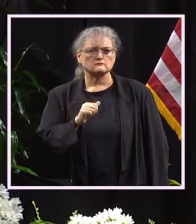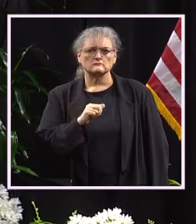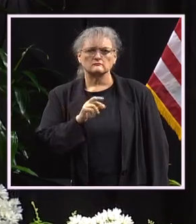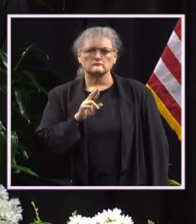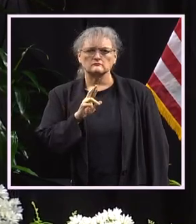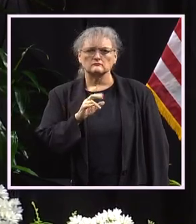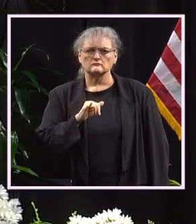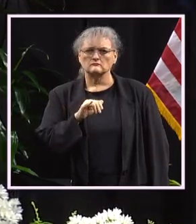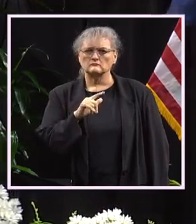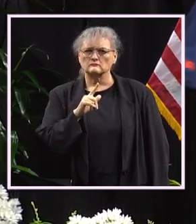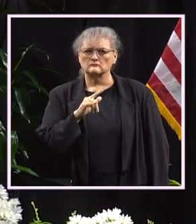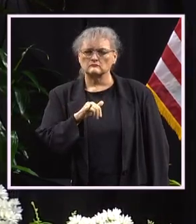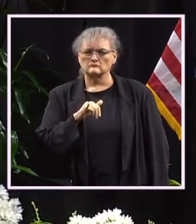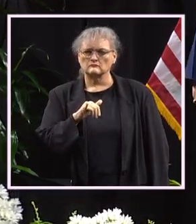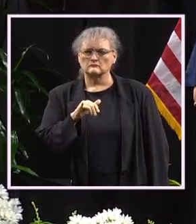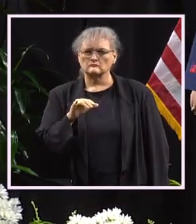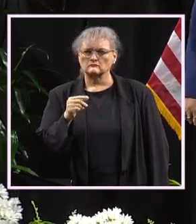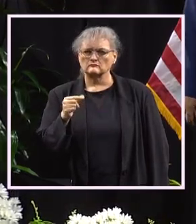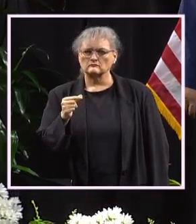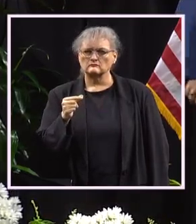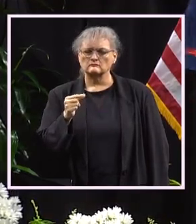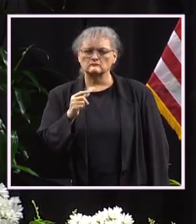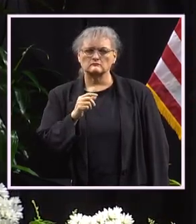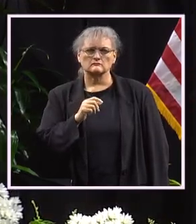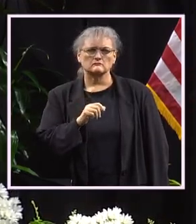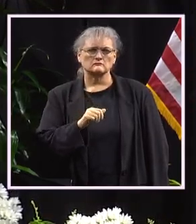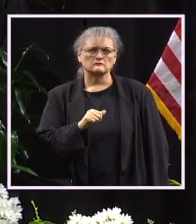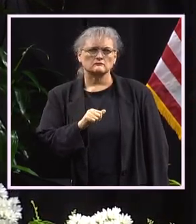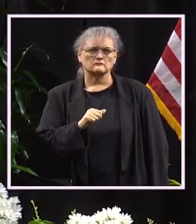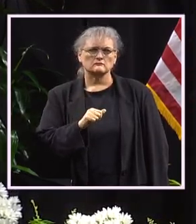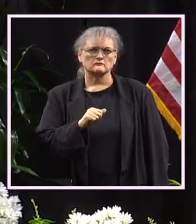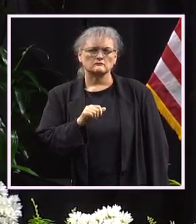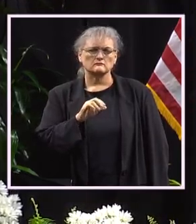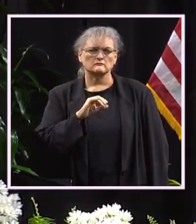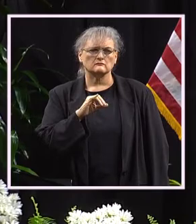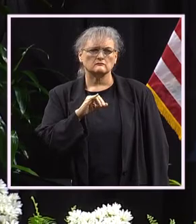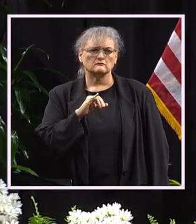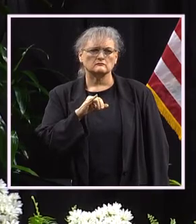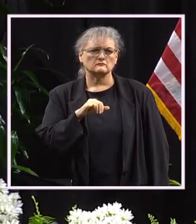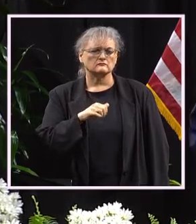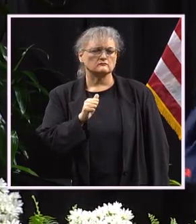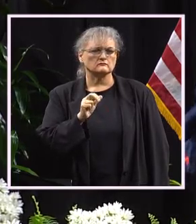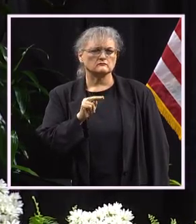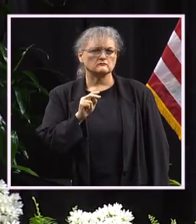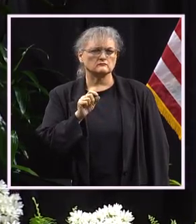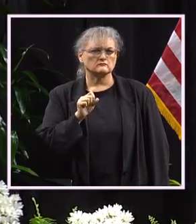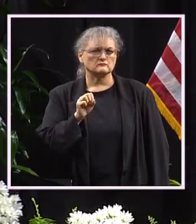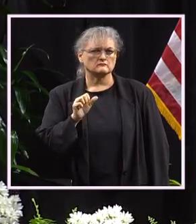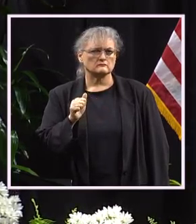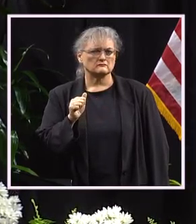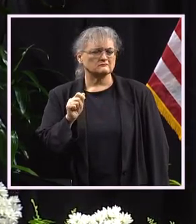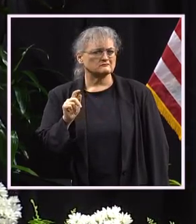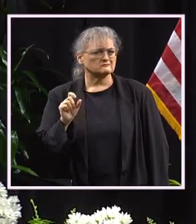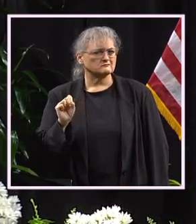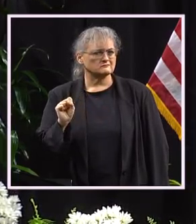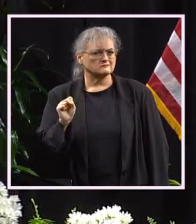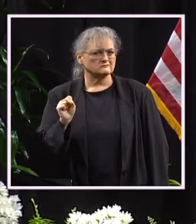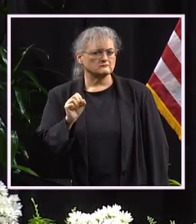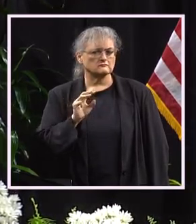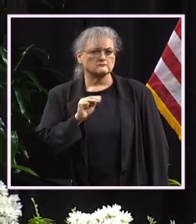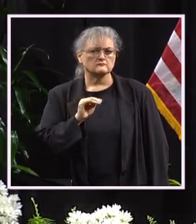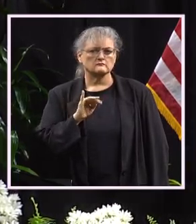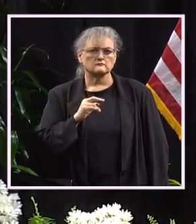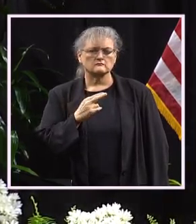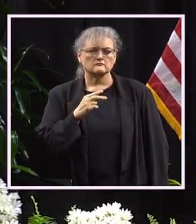Riley Davarin, Master of Arts. Janessa K. Santa Maria, cum laude. Michelle